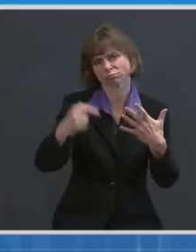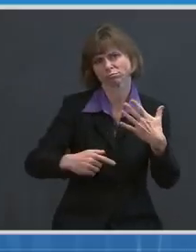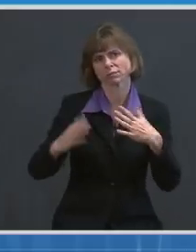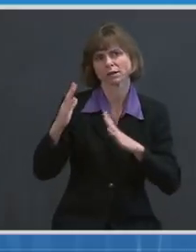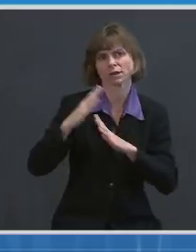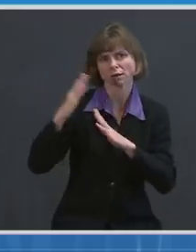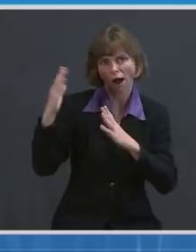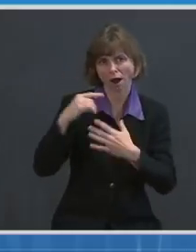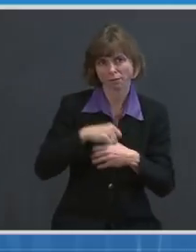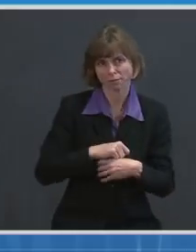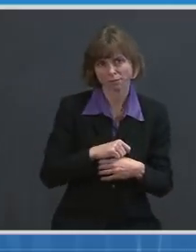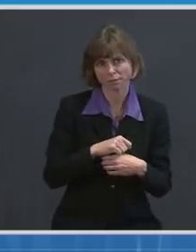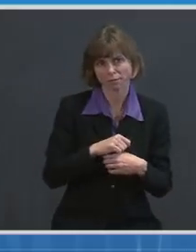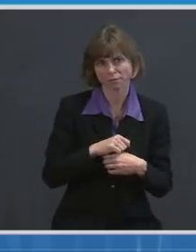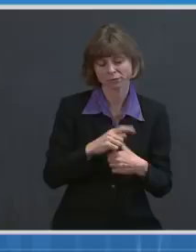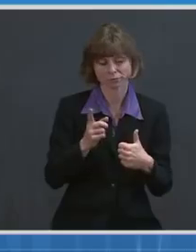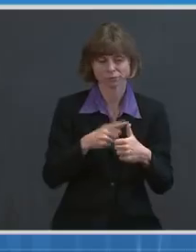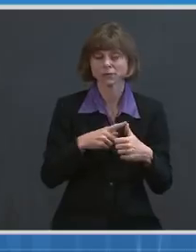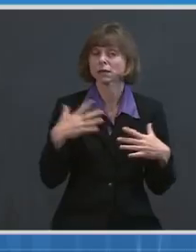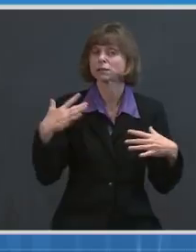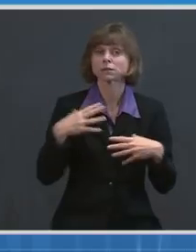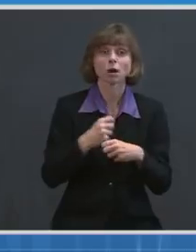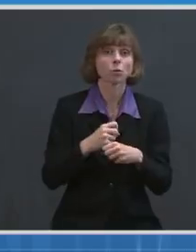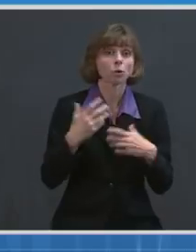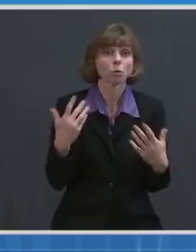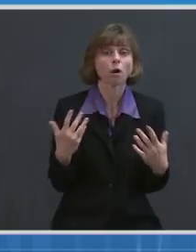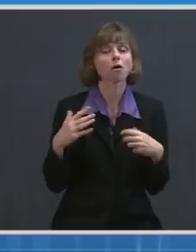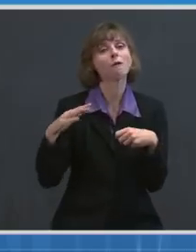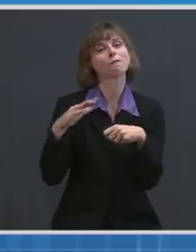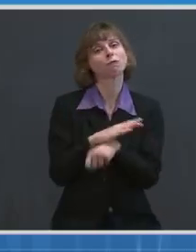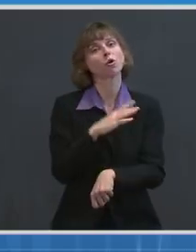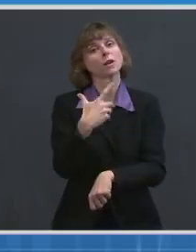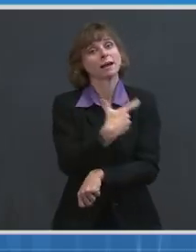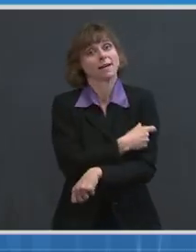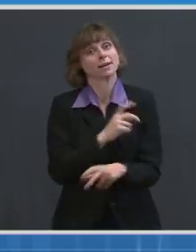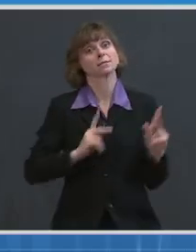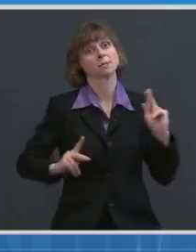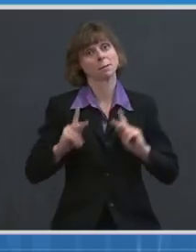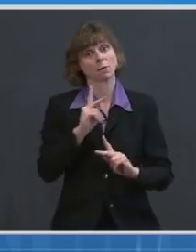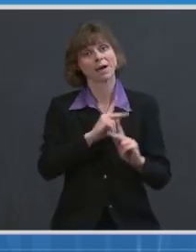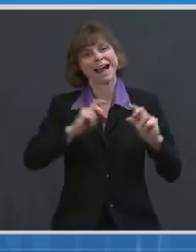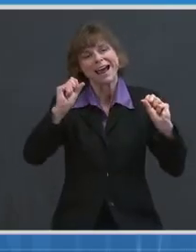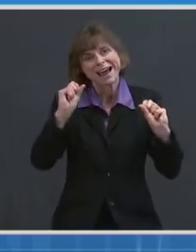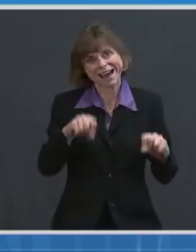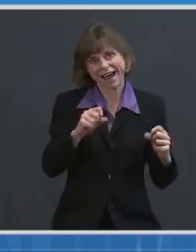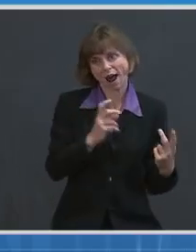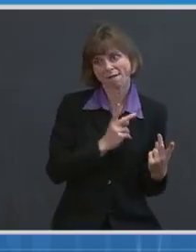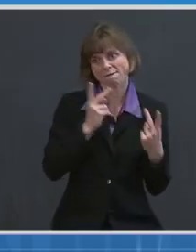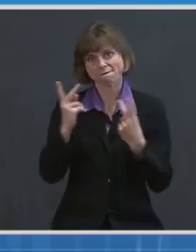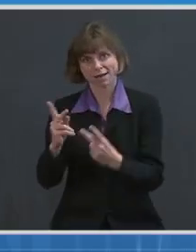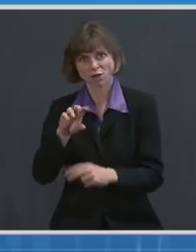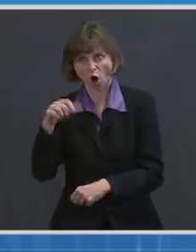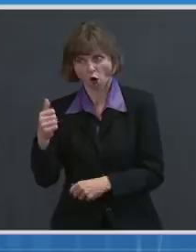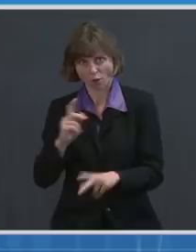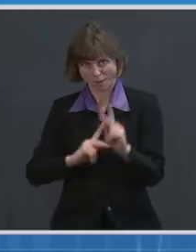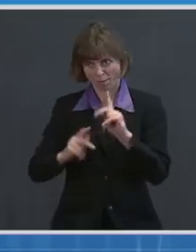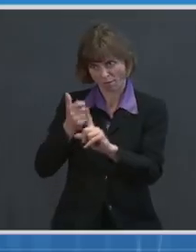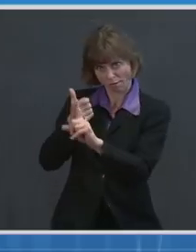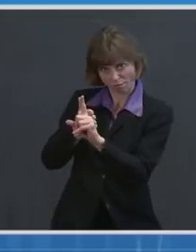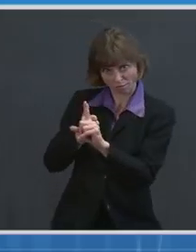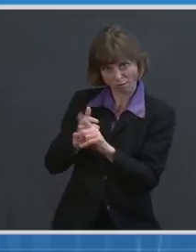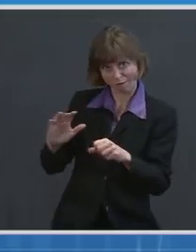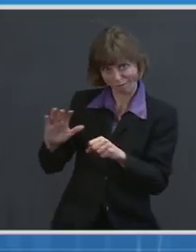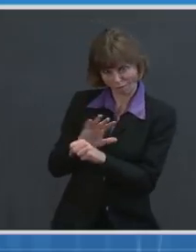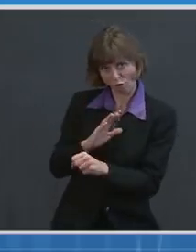today. In summary, fully vaccinated people can visit with other fully vaccinated people